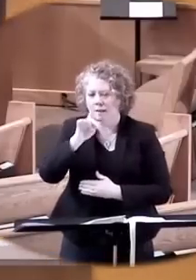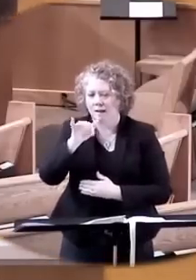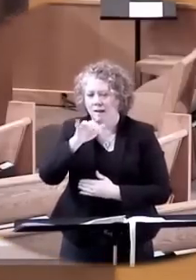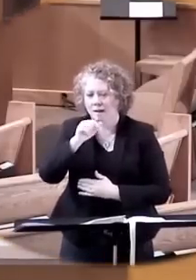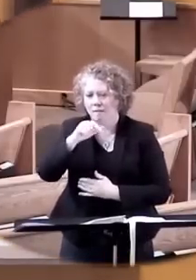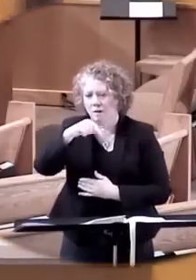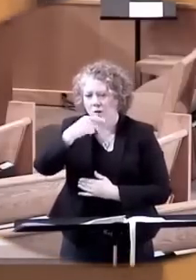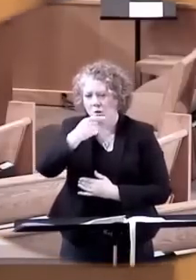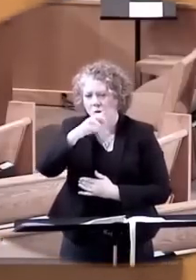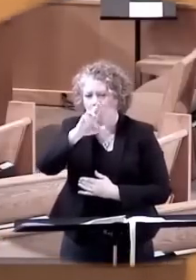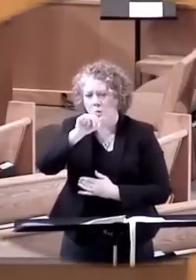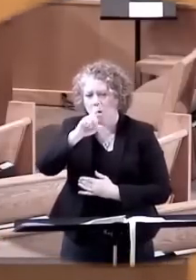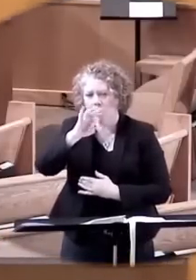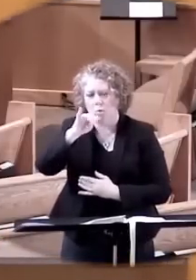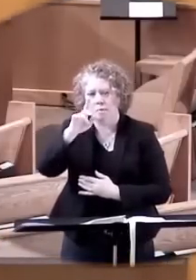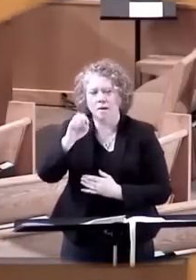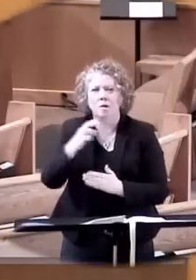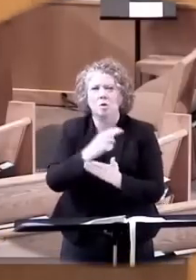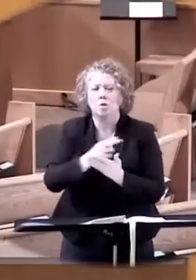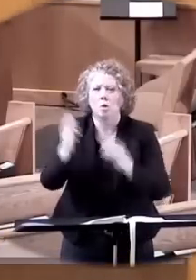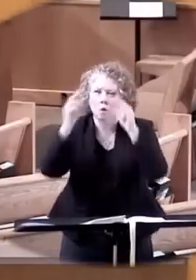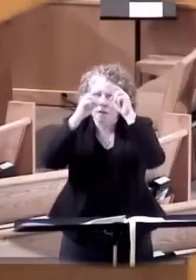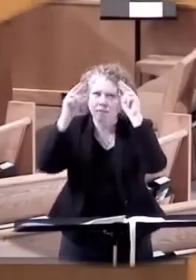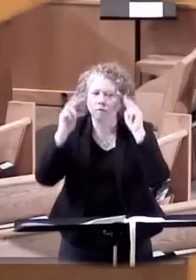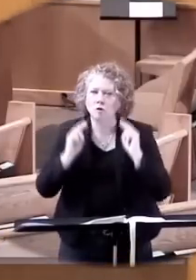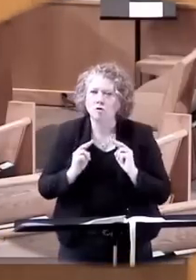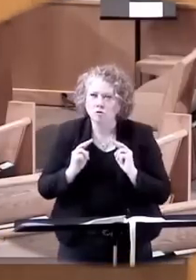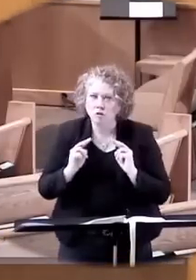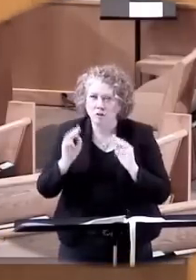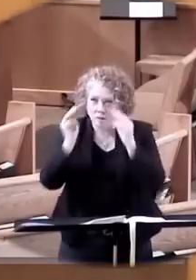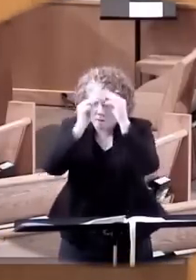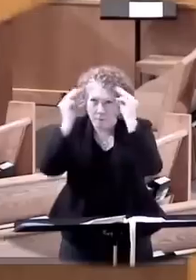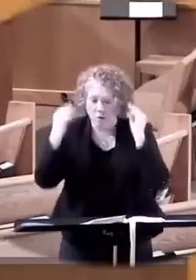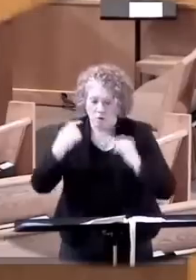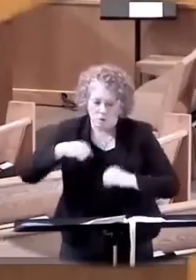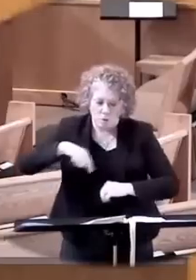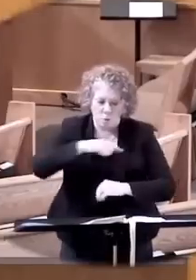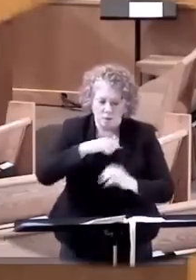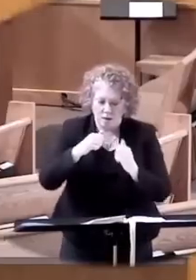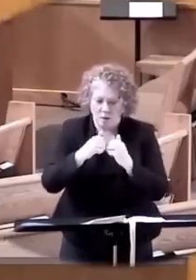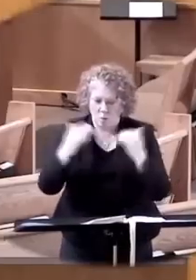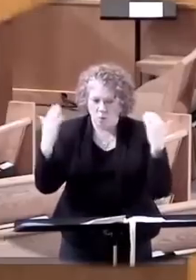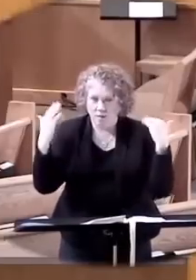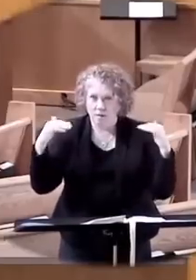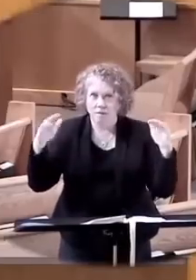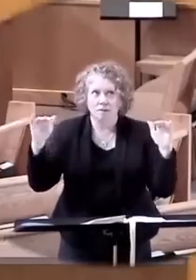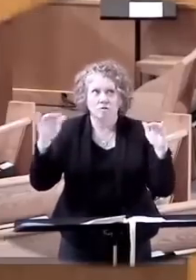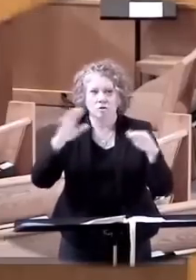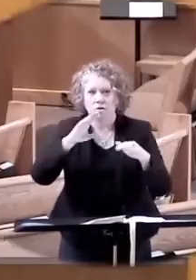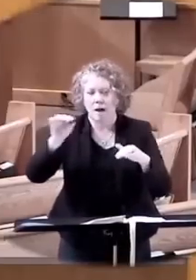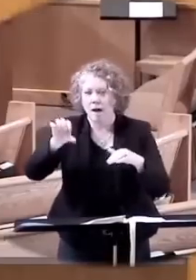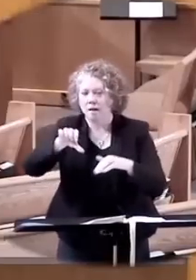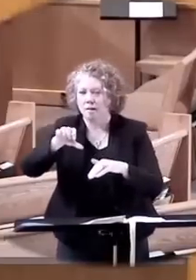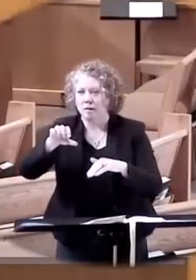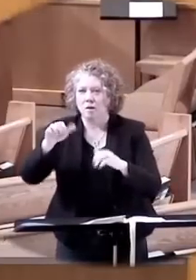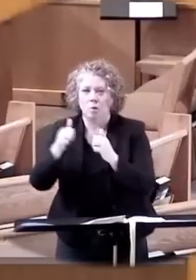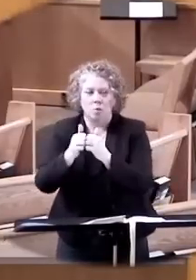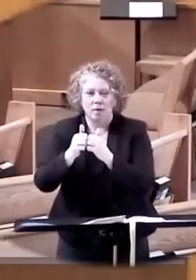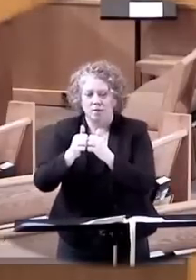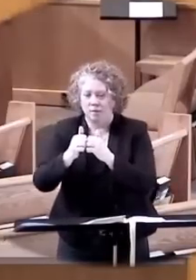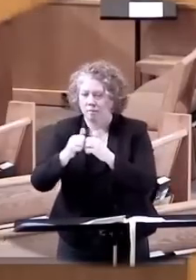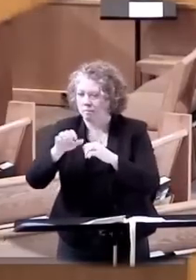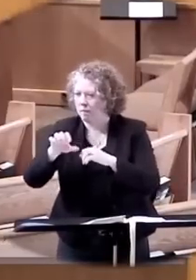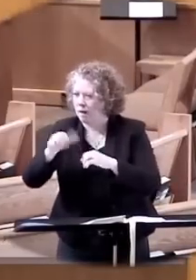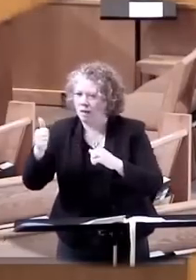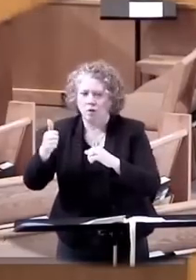Holy Virgin of Guadalupe, Queen of the Angels and Mother of the Americas, we fly to you